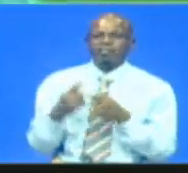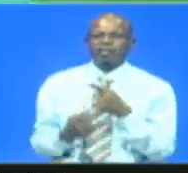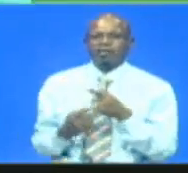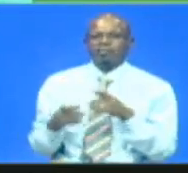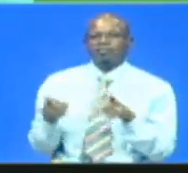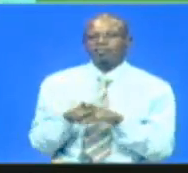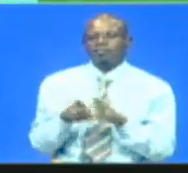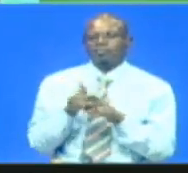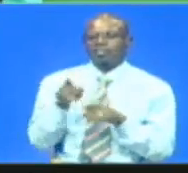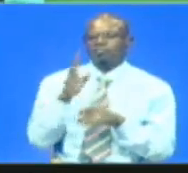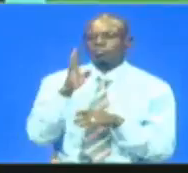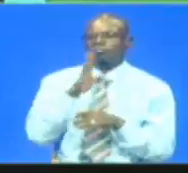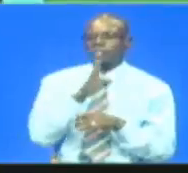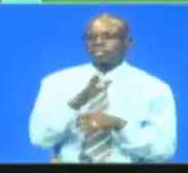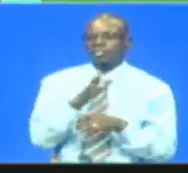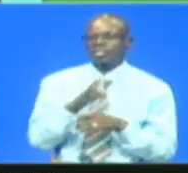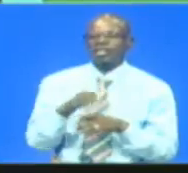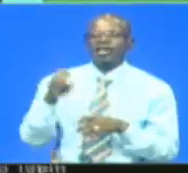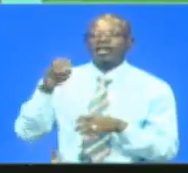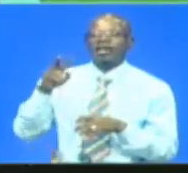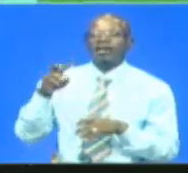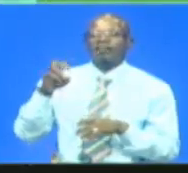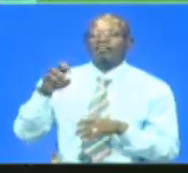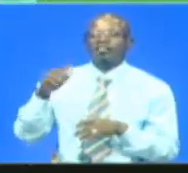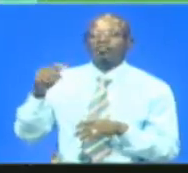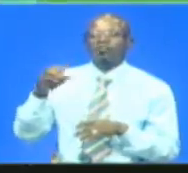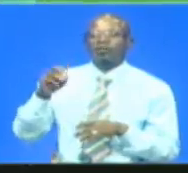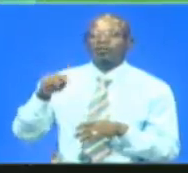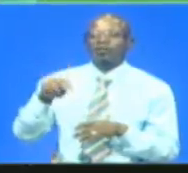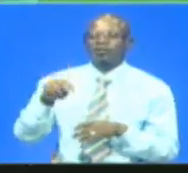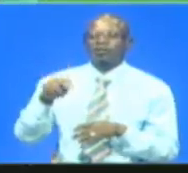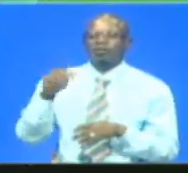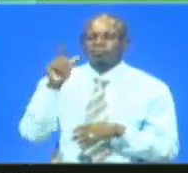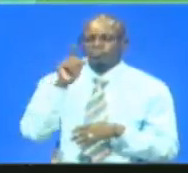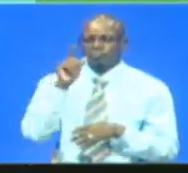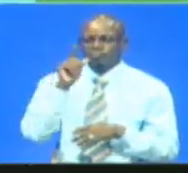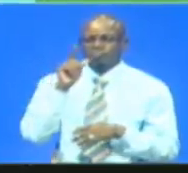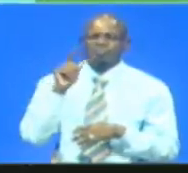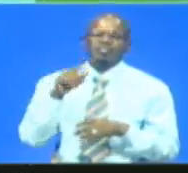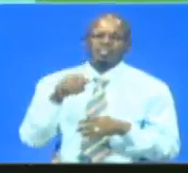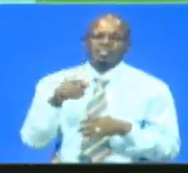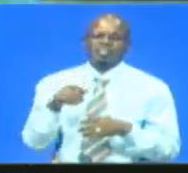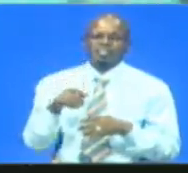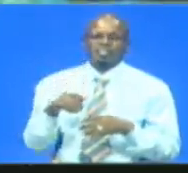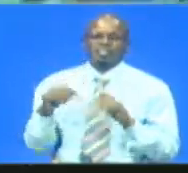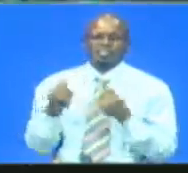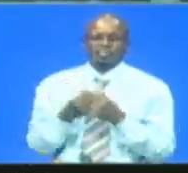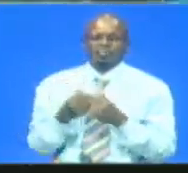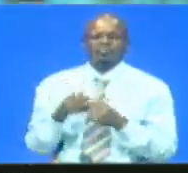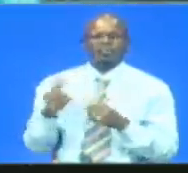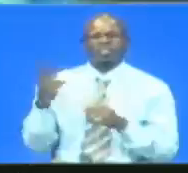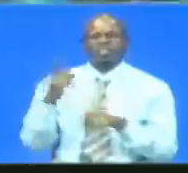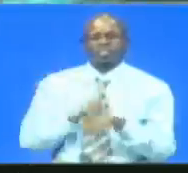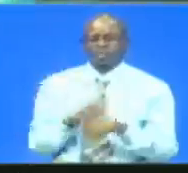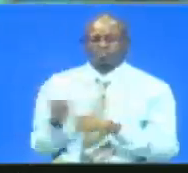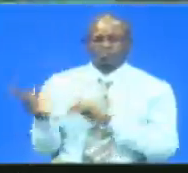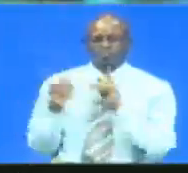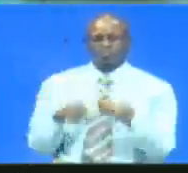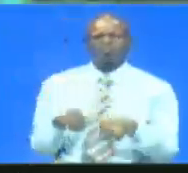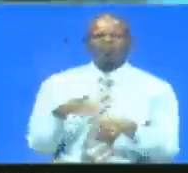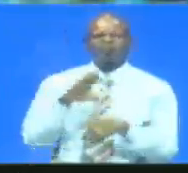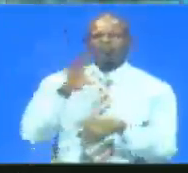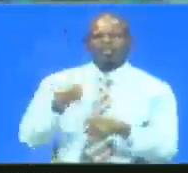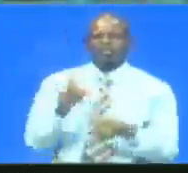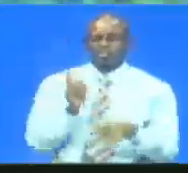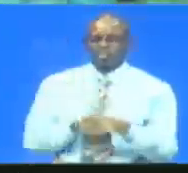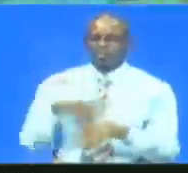This will be Everton's second visit to East Africa, as in 2017 the Toffees beat inaugural SportPesa Super Cup winners Gor Mahia 2-1